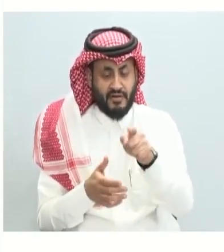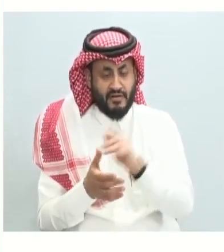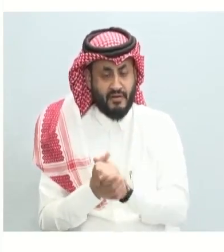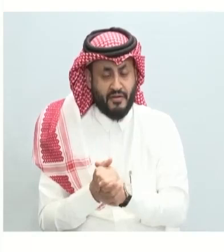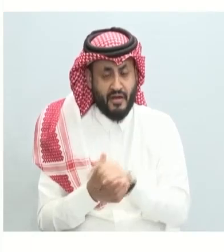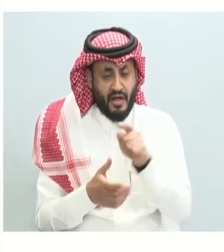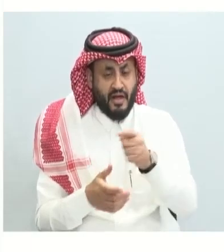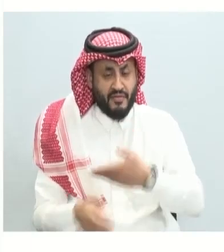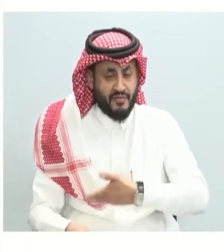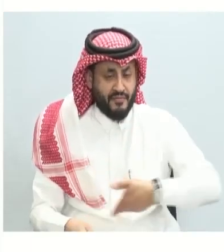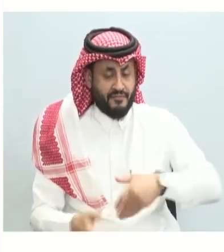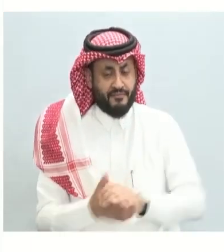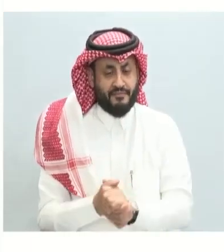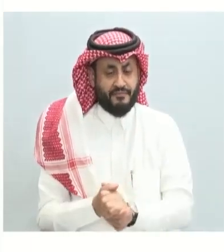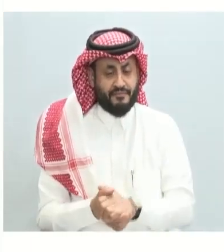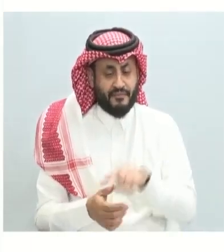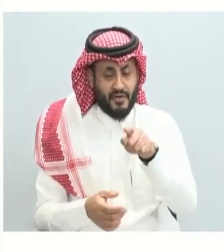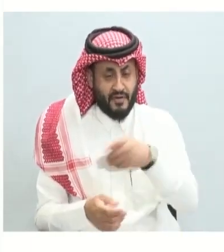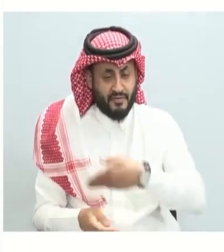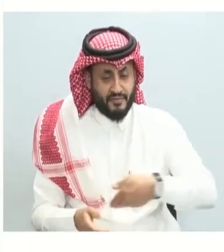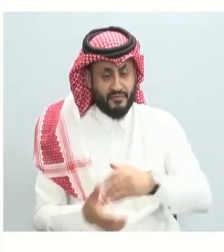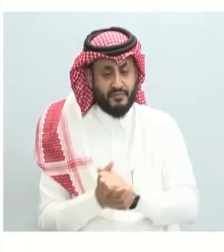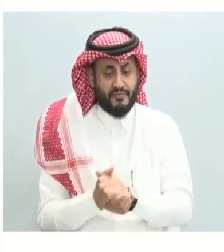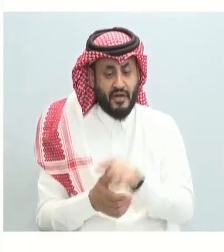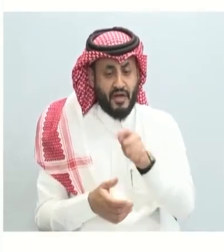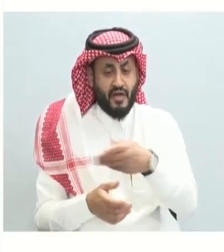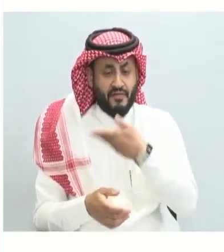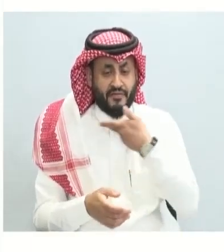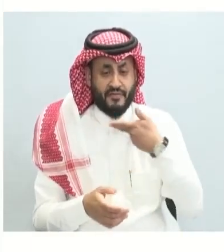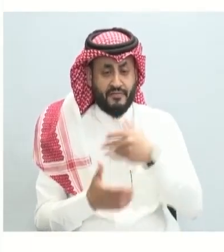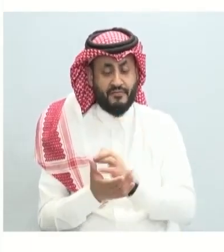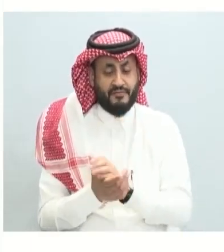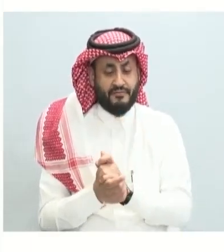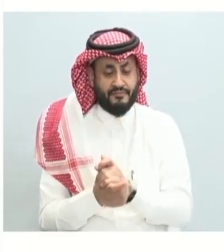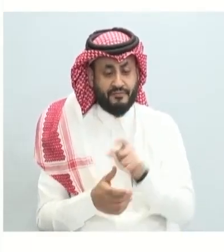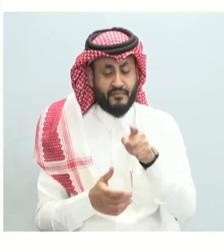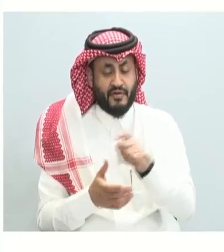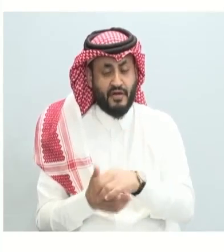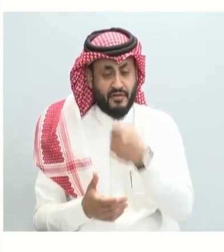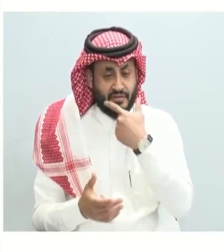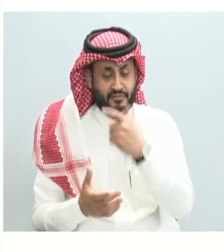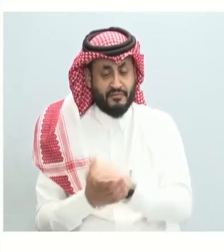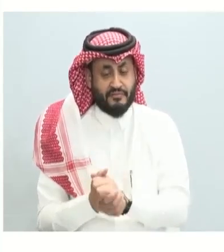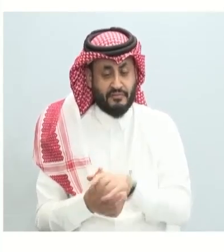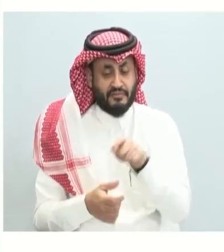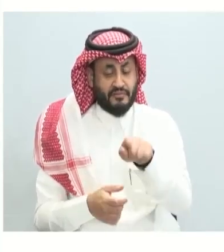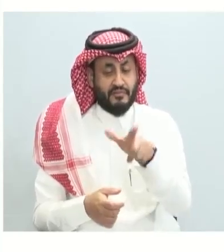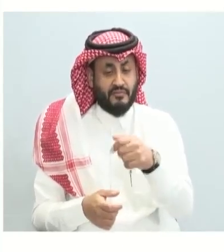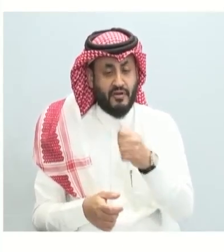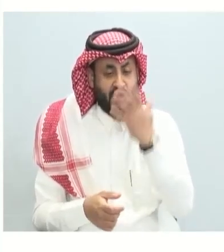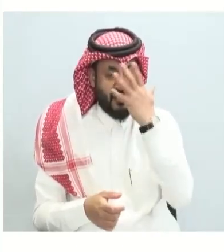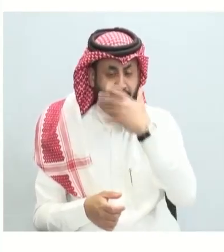hungry? Are you hungry? Are you thirsty? Are you happy? Are